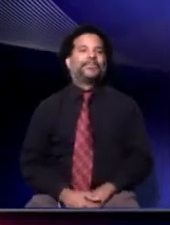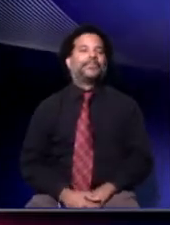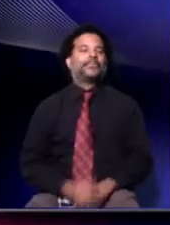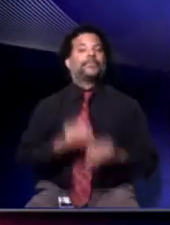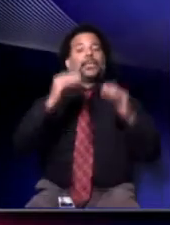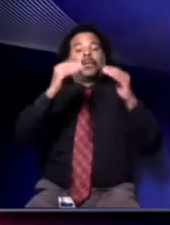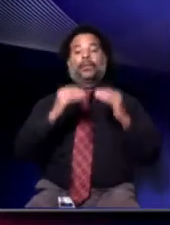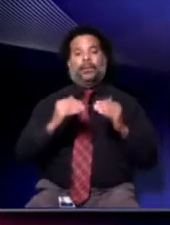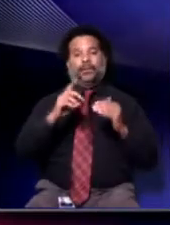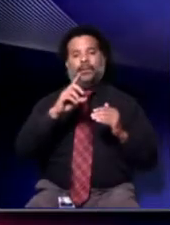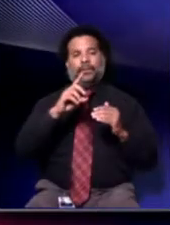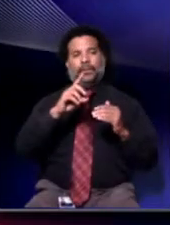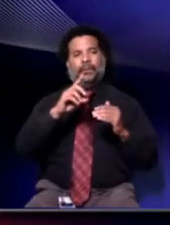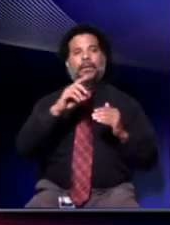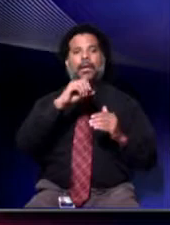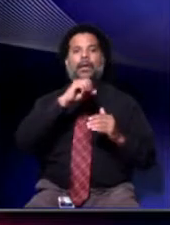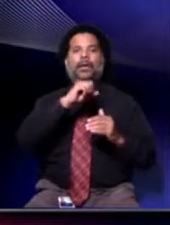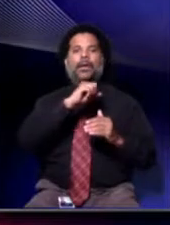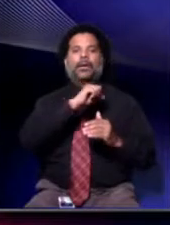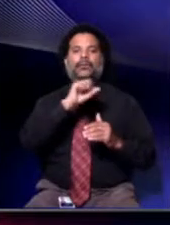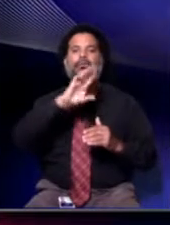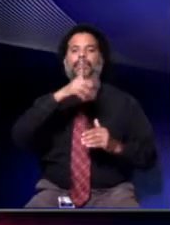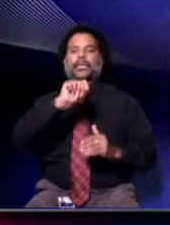Next is Superintendent Reichman.